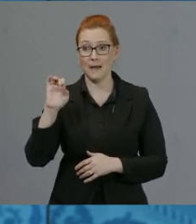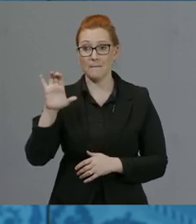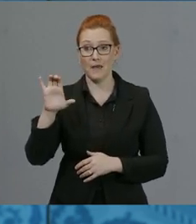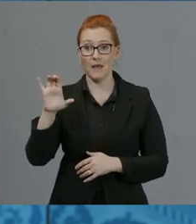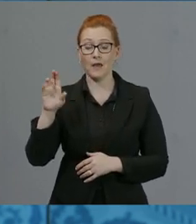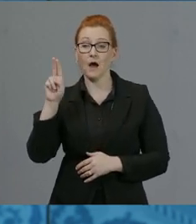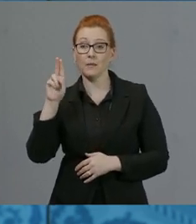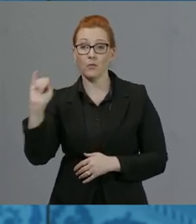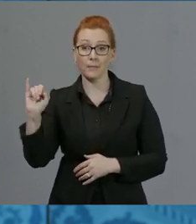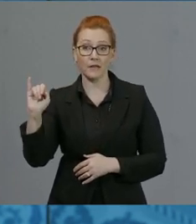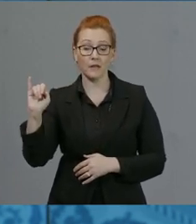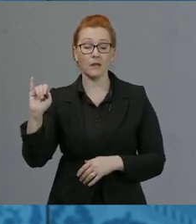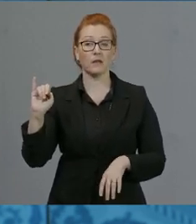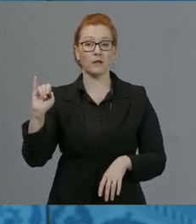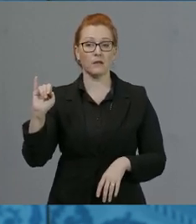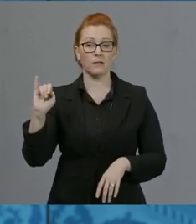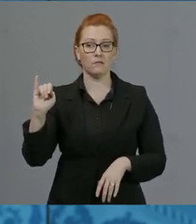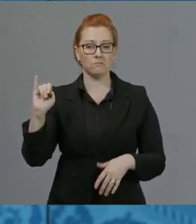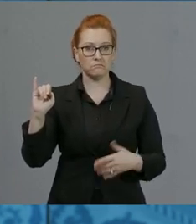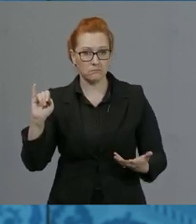to work on the 11th,